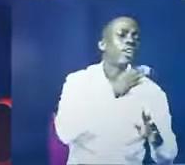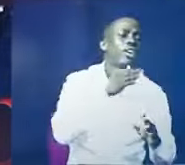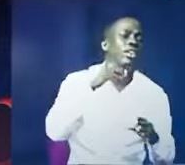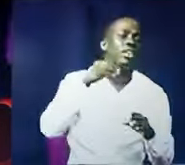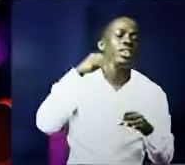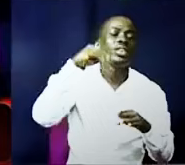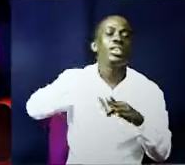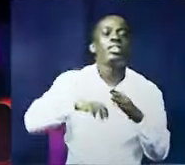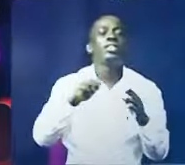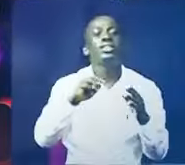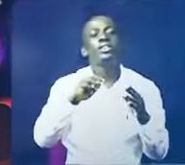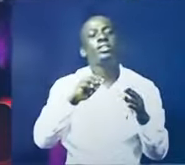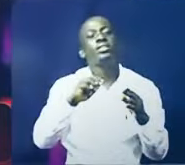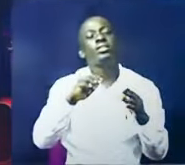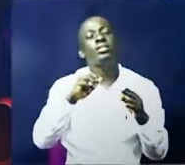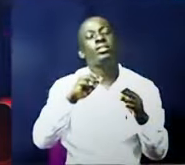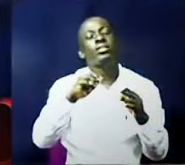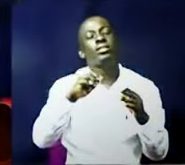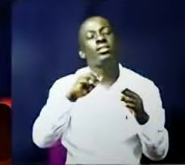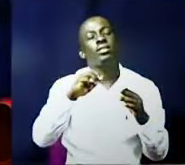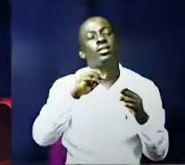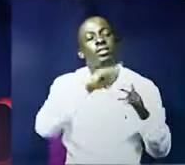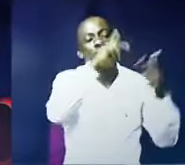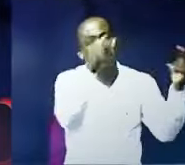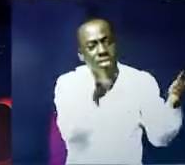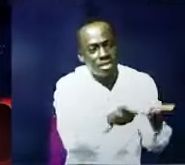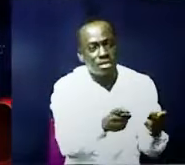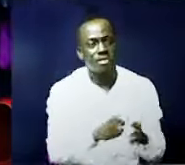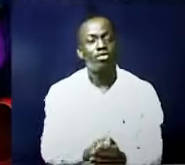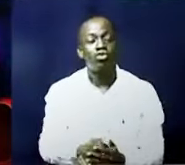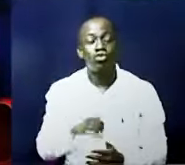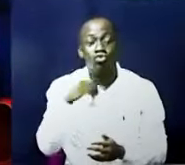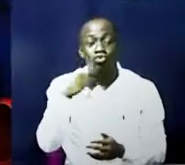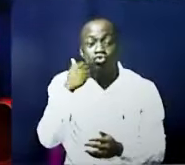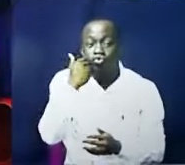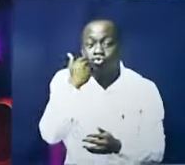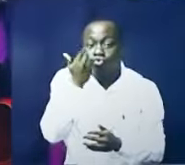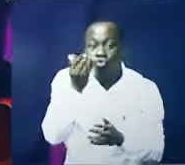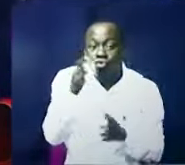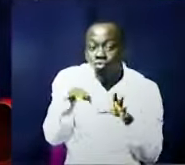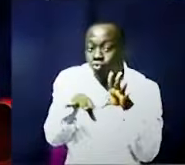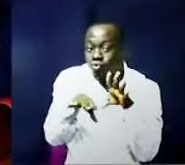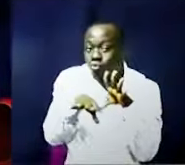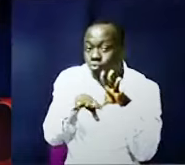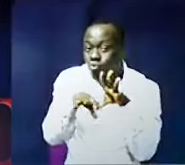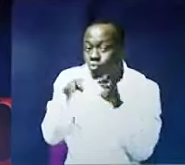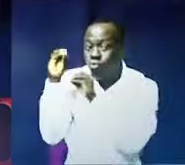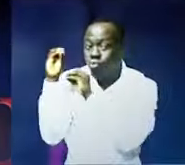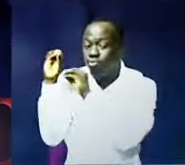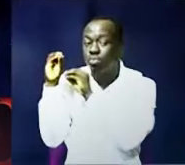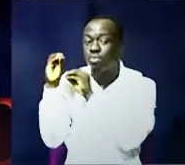29 says this. As soon as they left the synagogue,